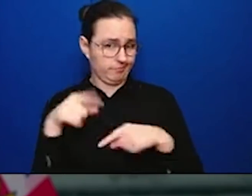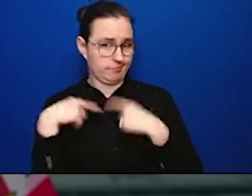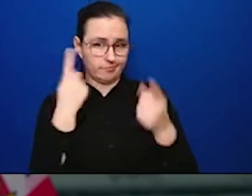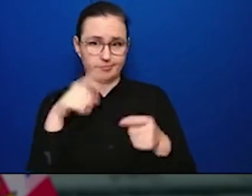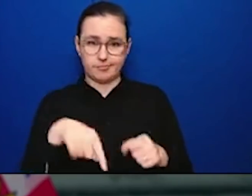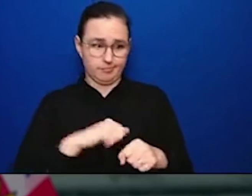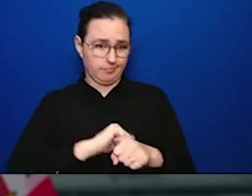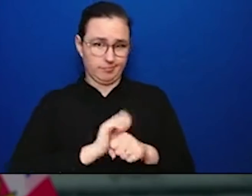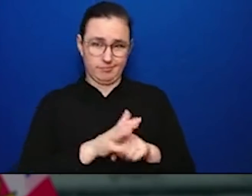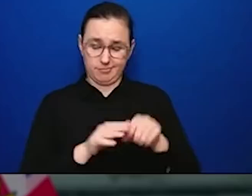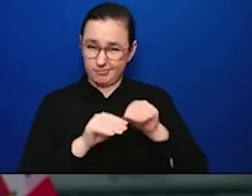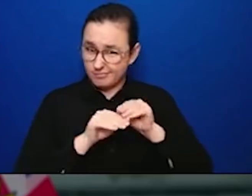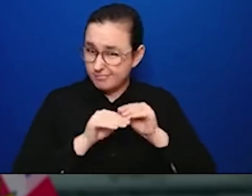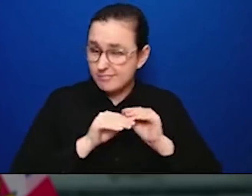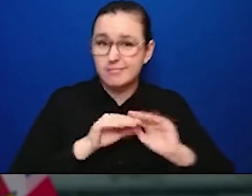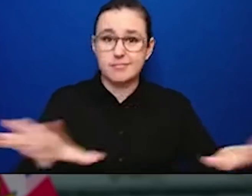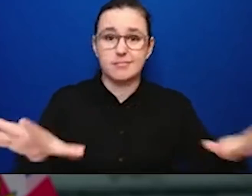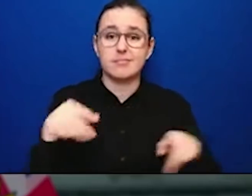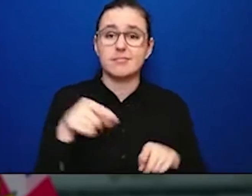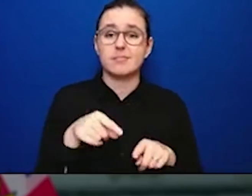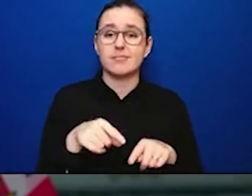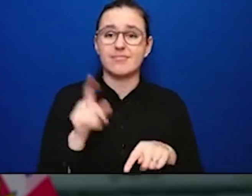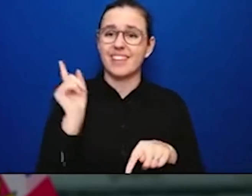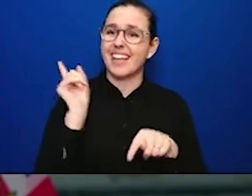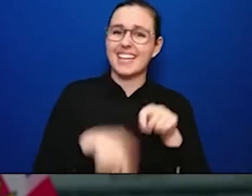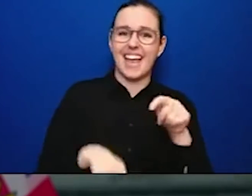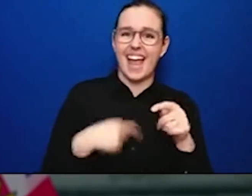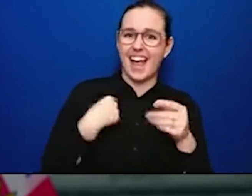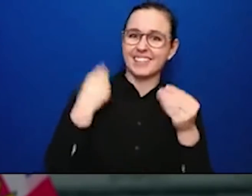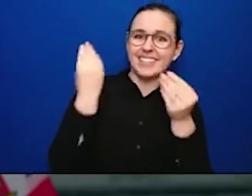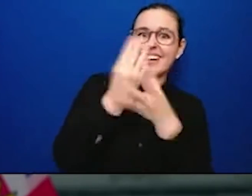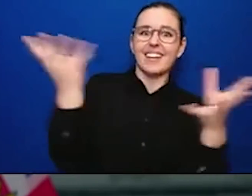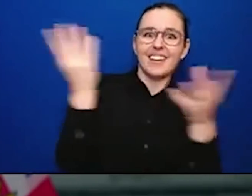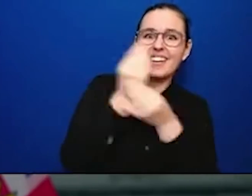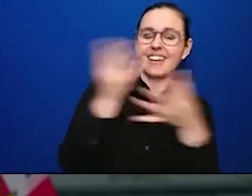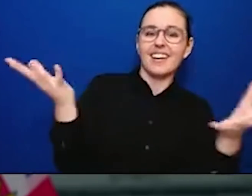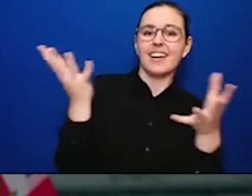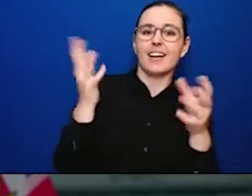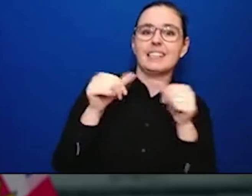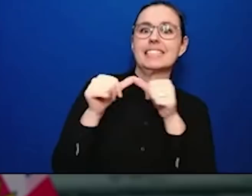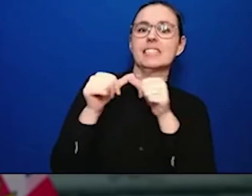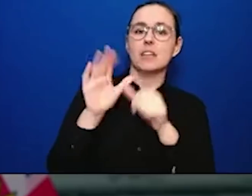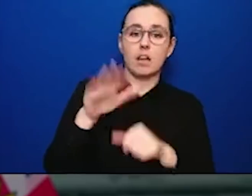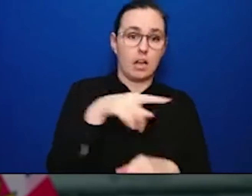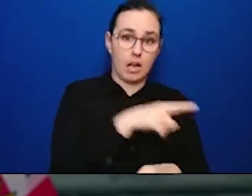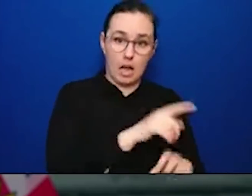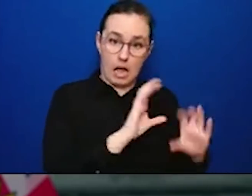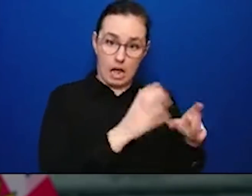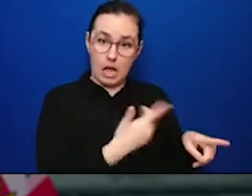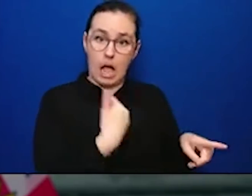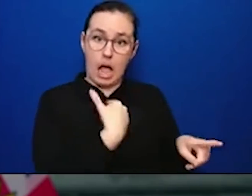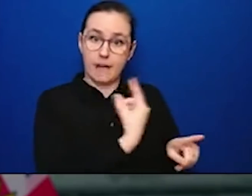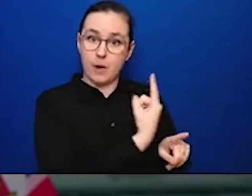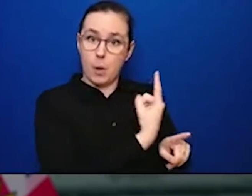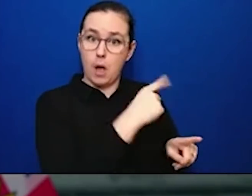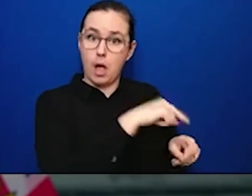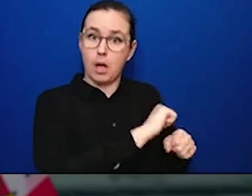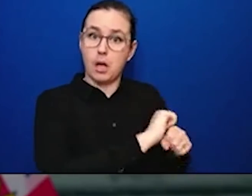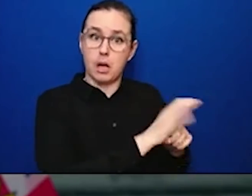that we're seeing. So how that will be reported from schools to parents, and